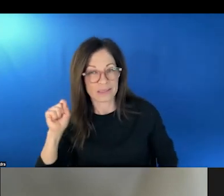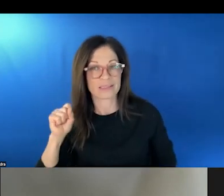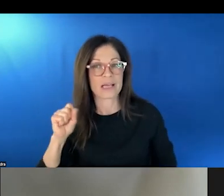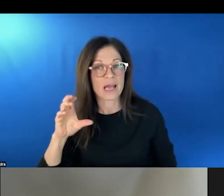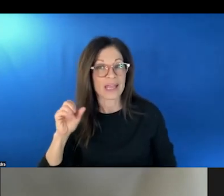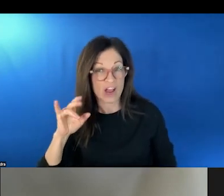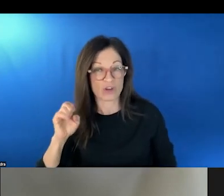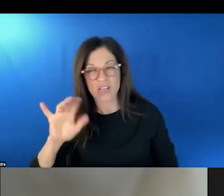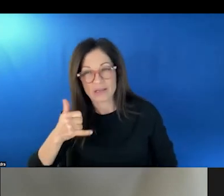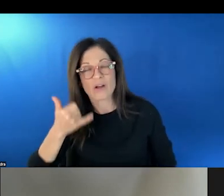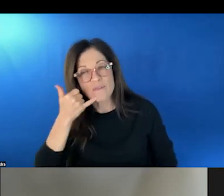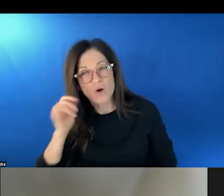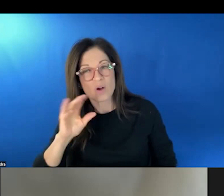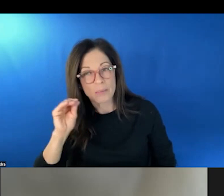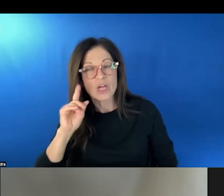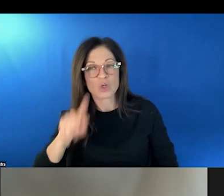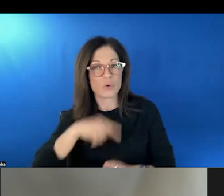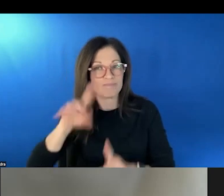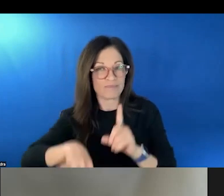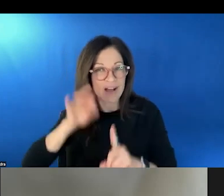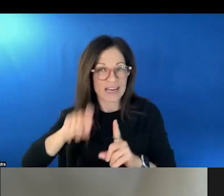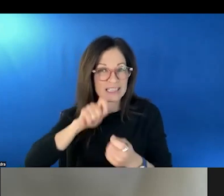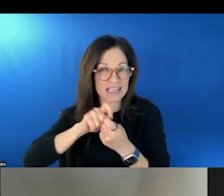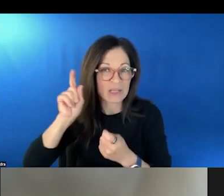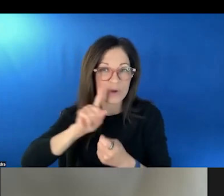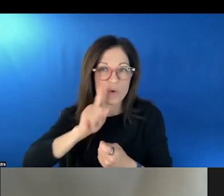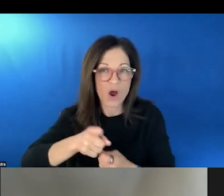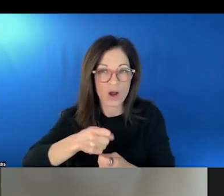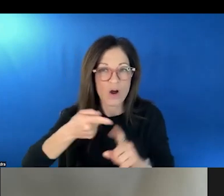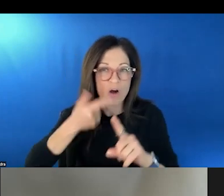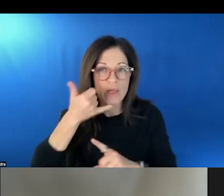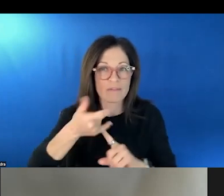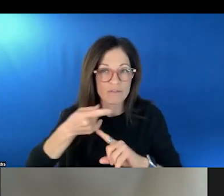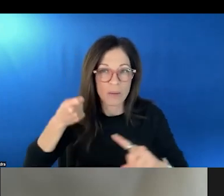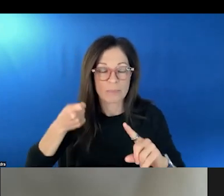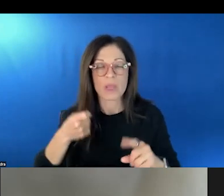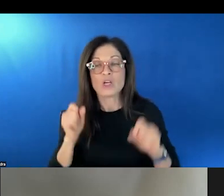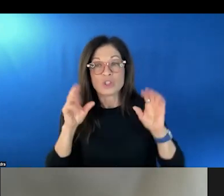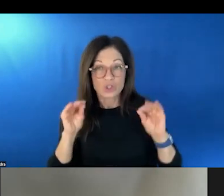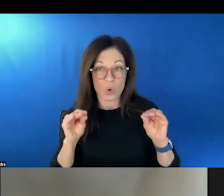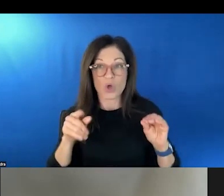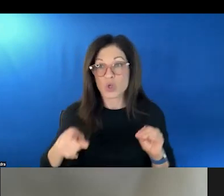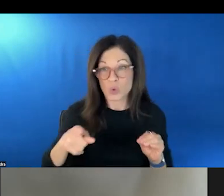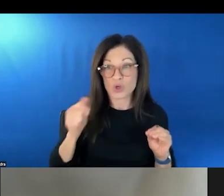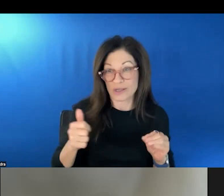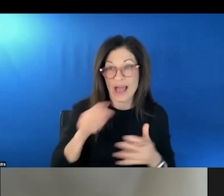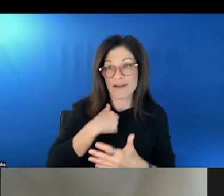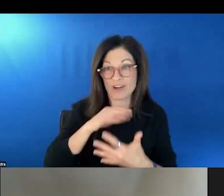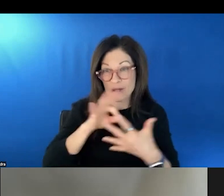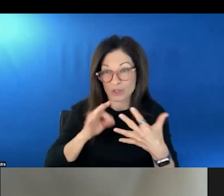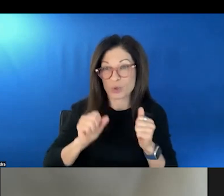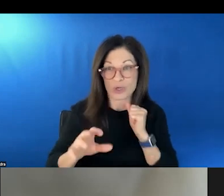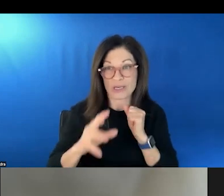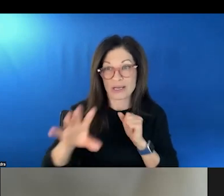locations. So you have options here. You can guess the year. I mean, you could know the year, so you could just tell us the answer. You